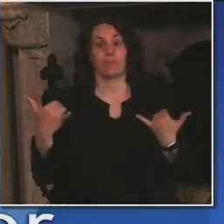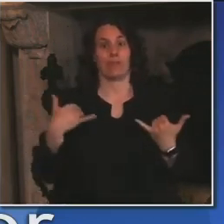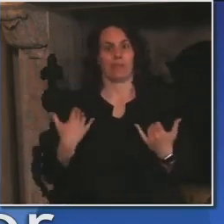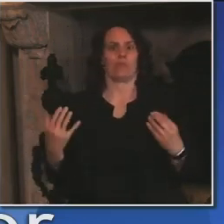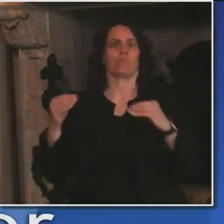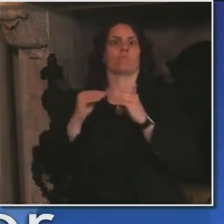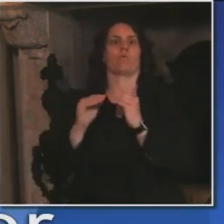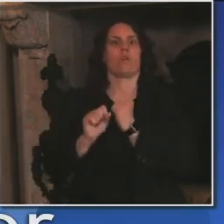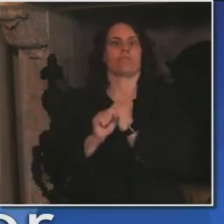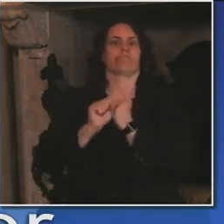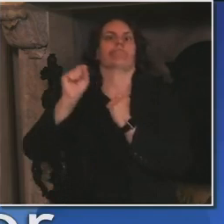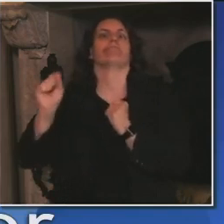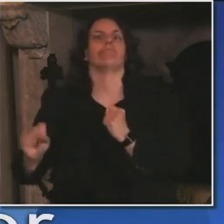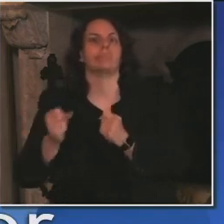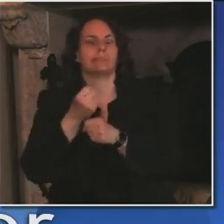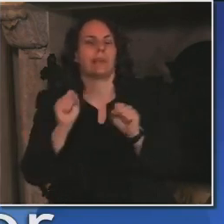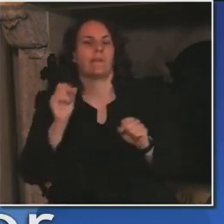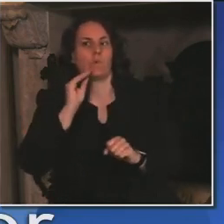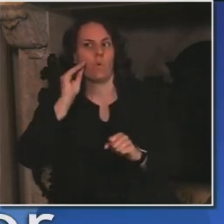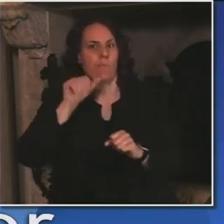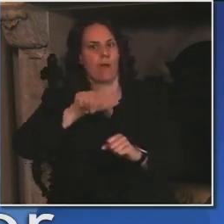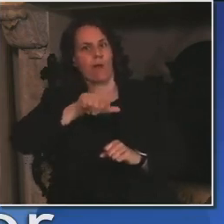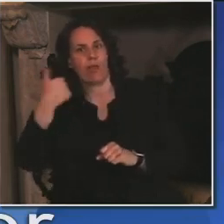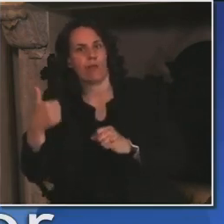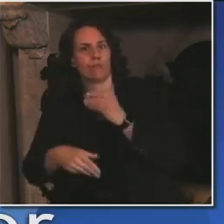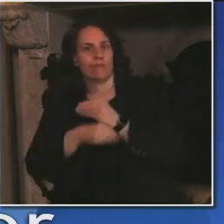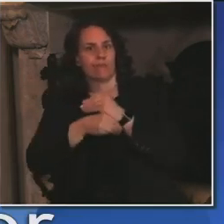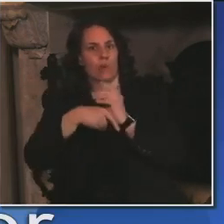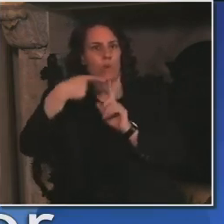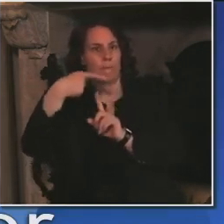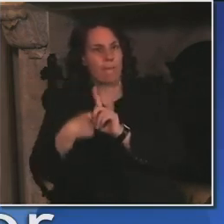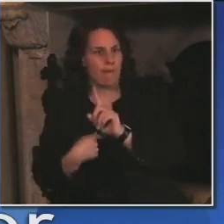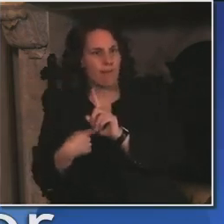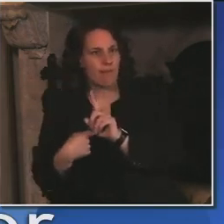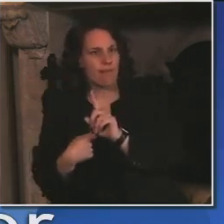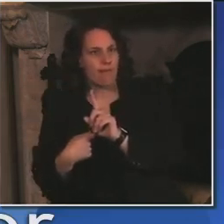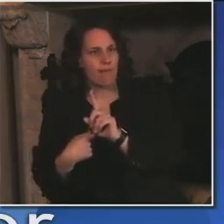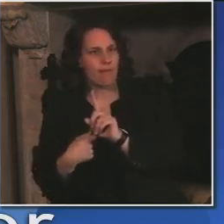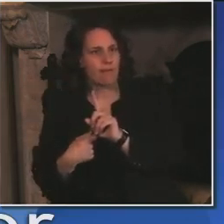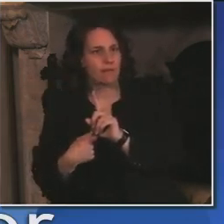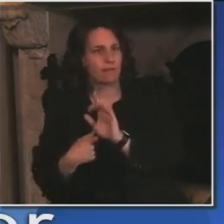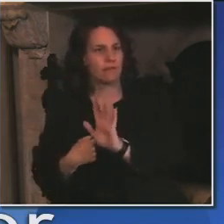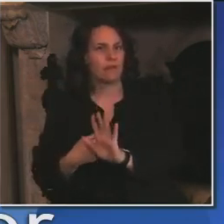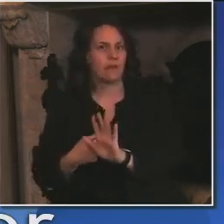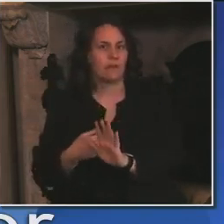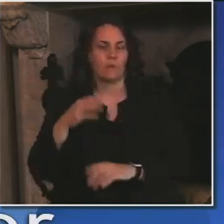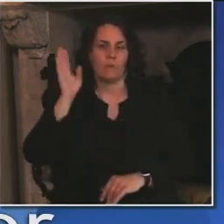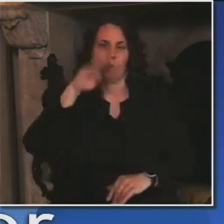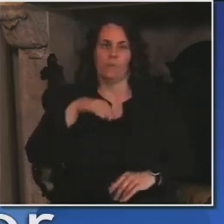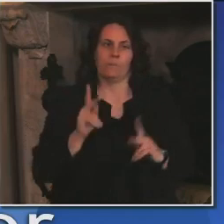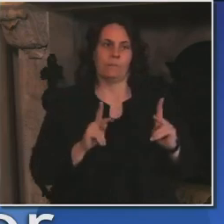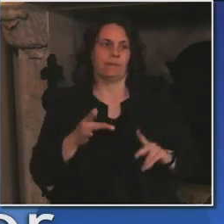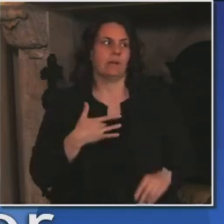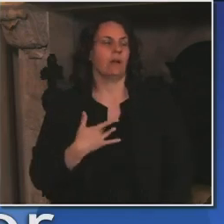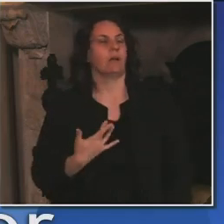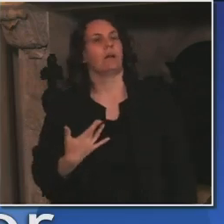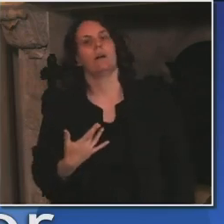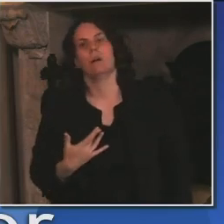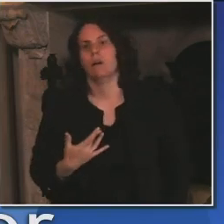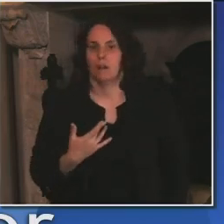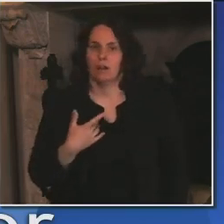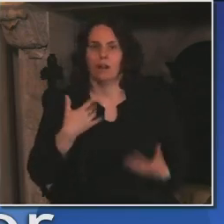May. How are you thinking about so-called like quarantine fatigue and making sure that people kind of abide by this order and stay